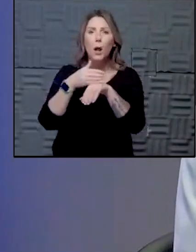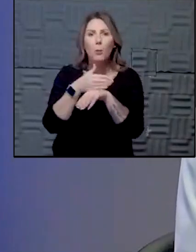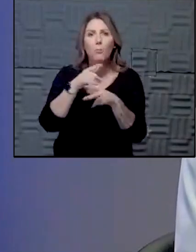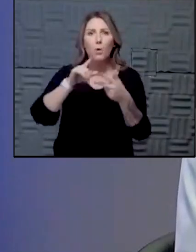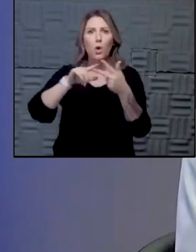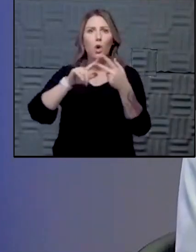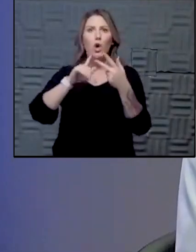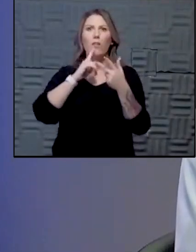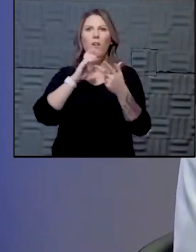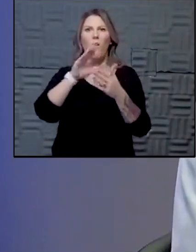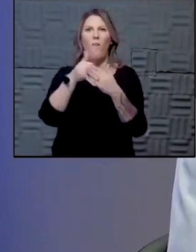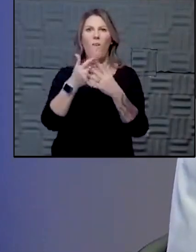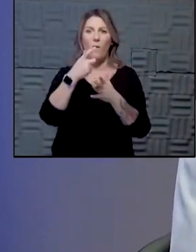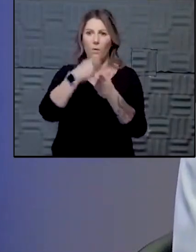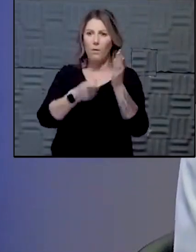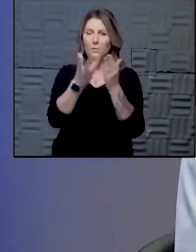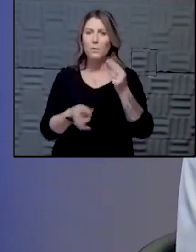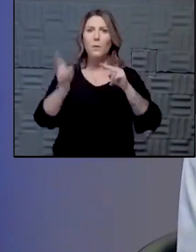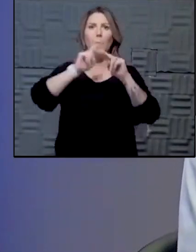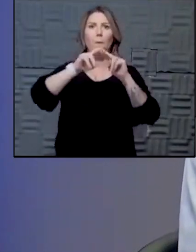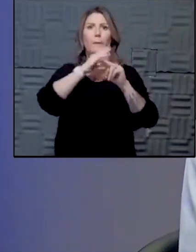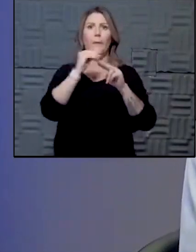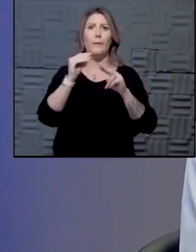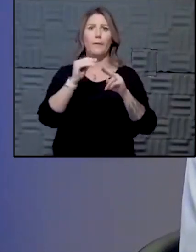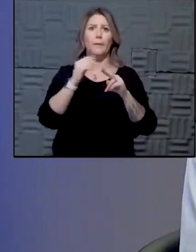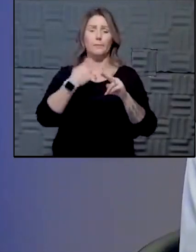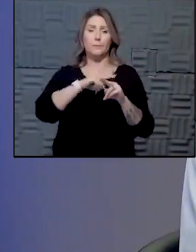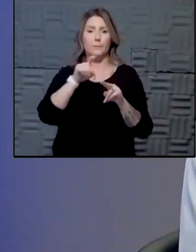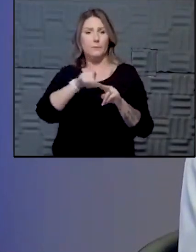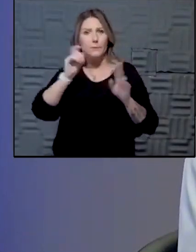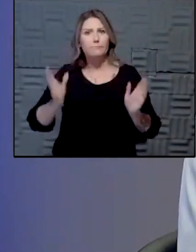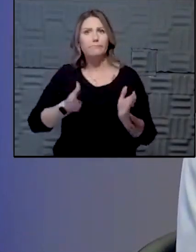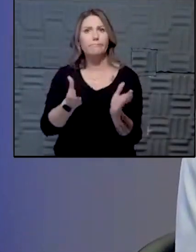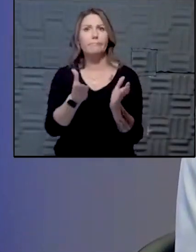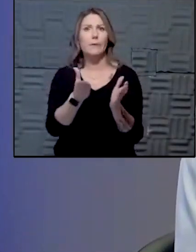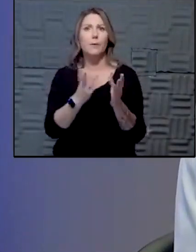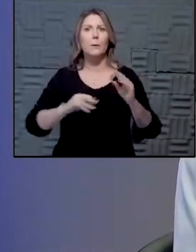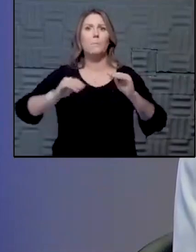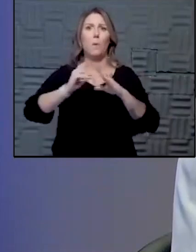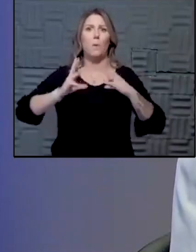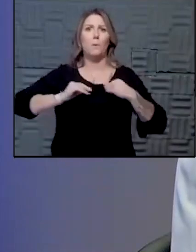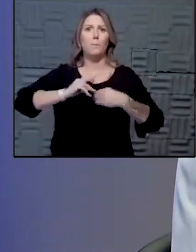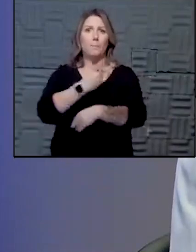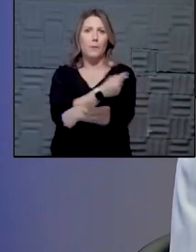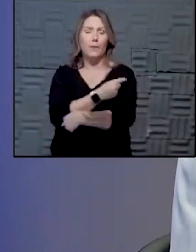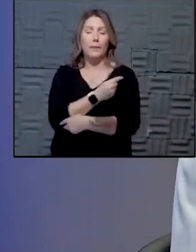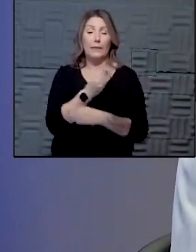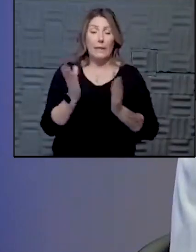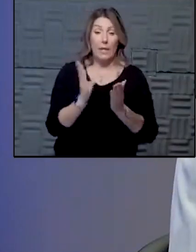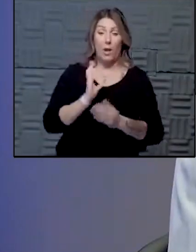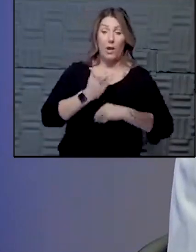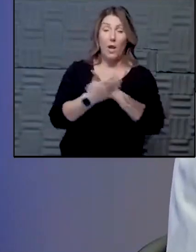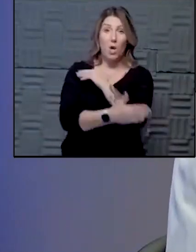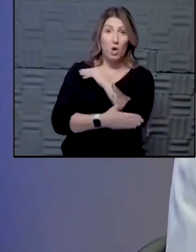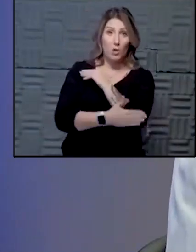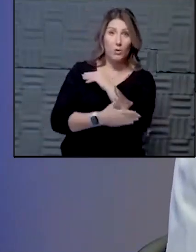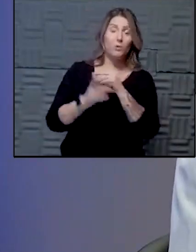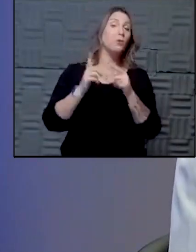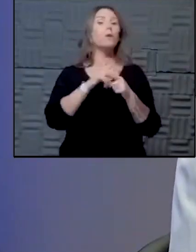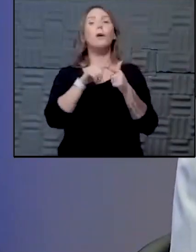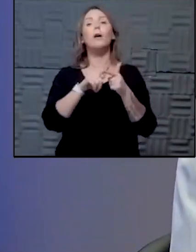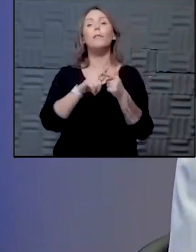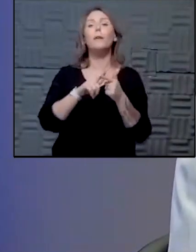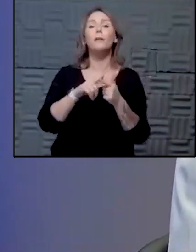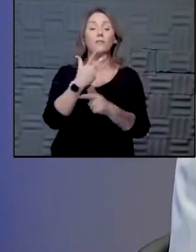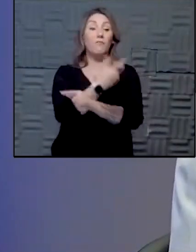thing that we can do is continue to encourage uptake of vaccines within our country, and then also get